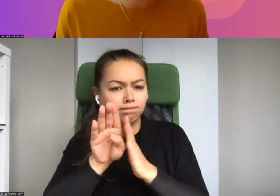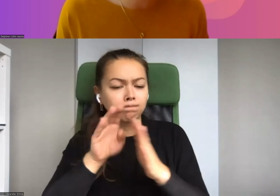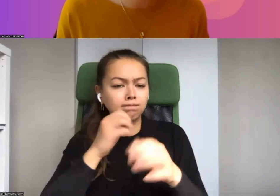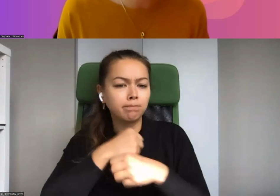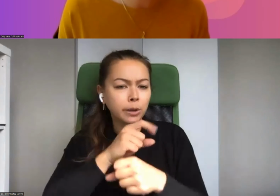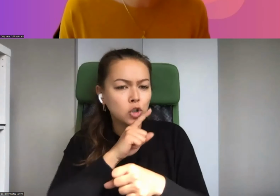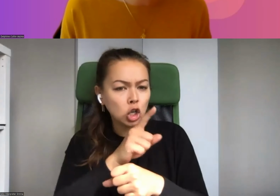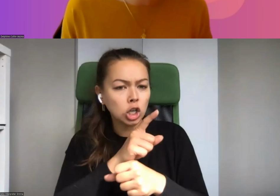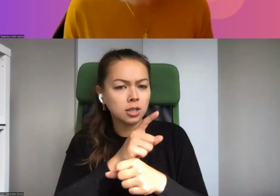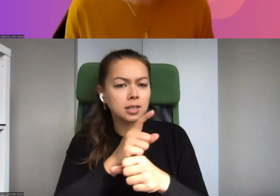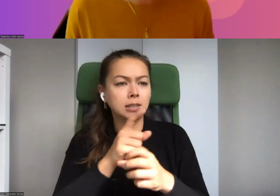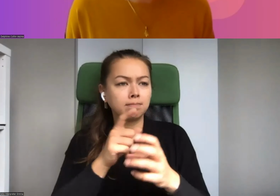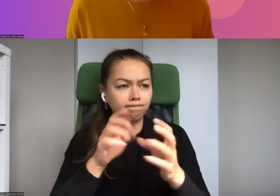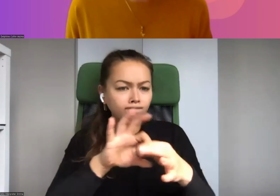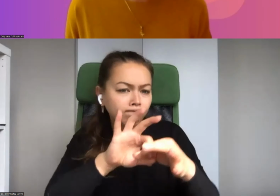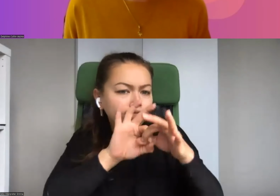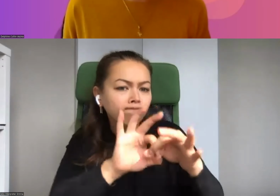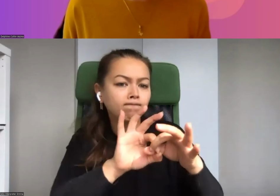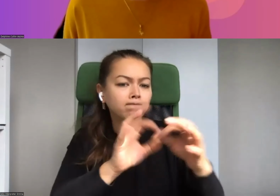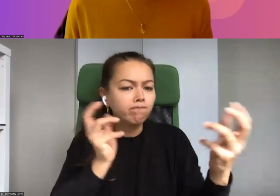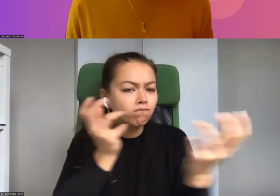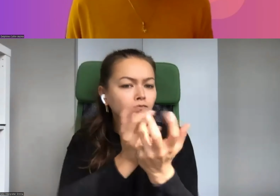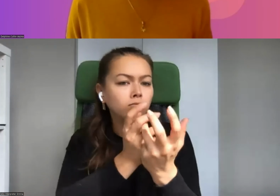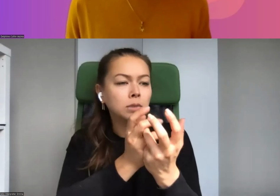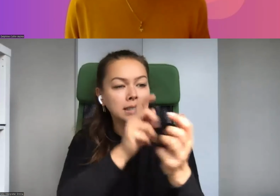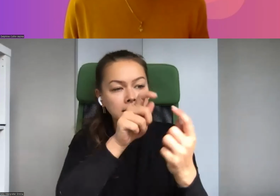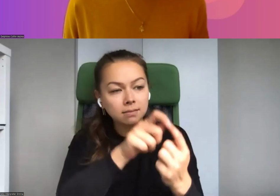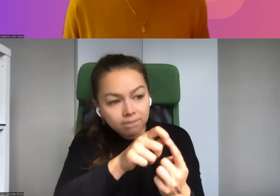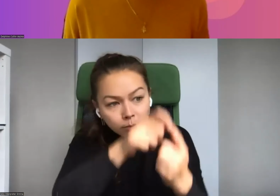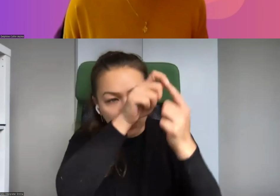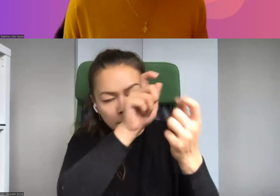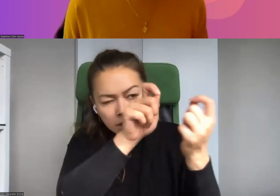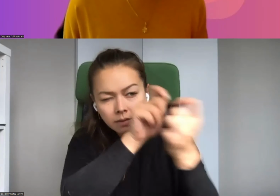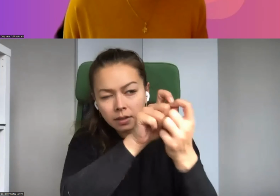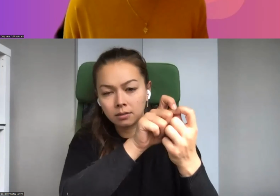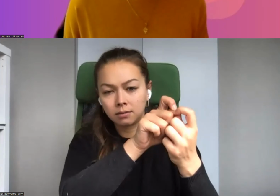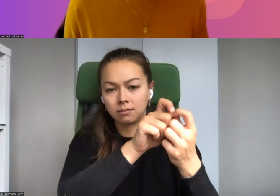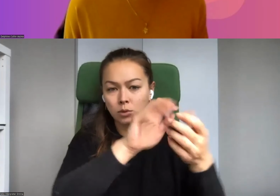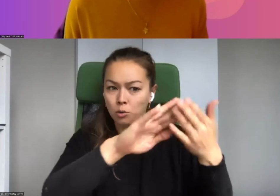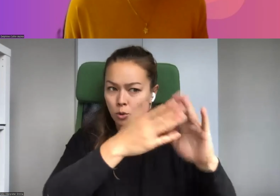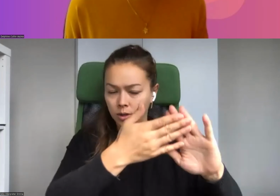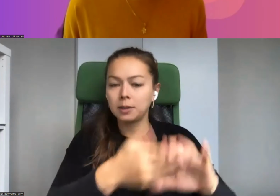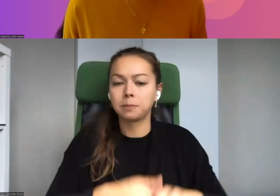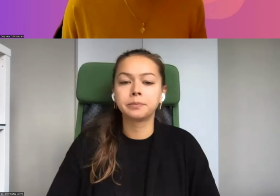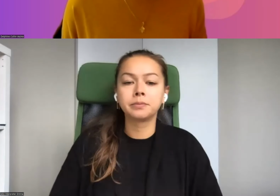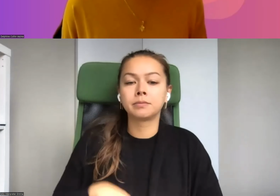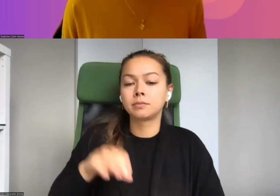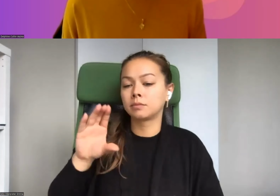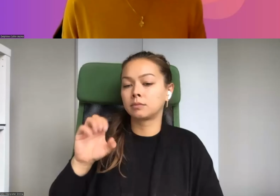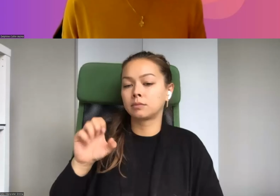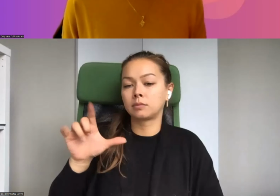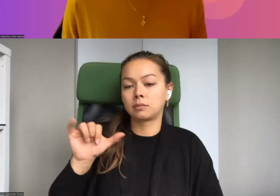various communities that have various realities. Thank you. Anything to